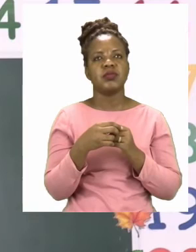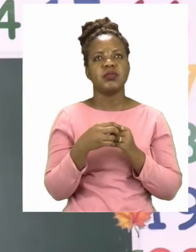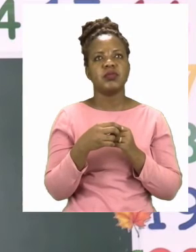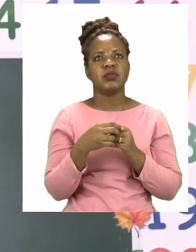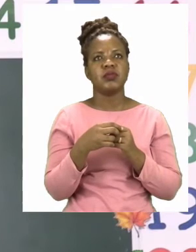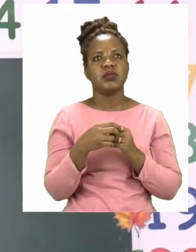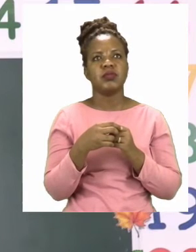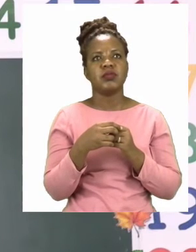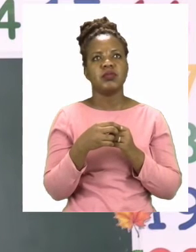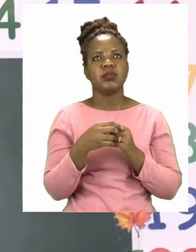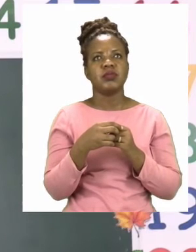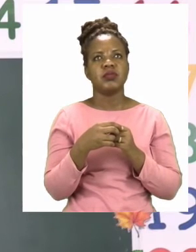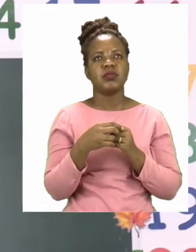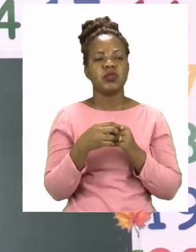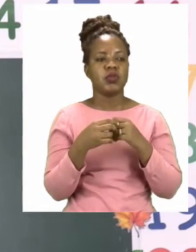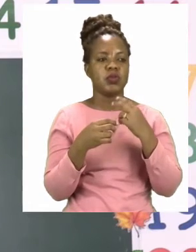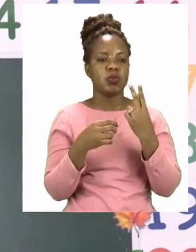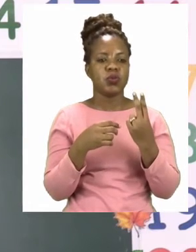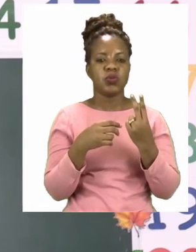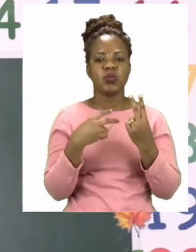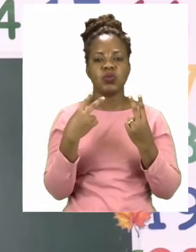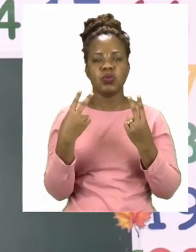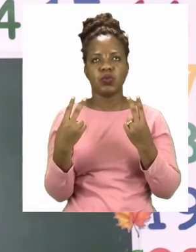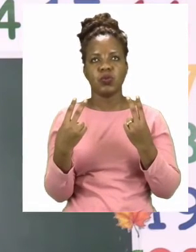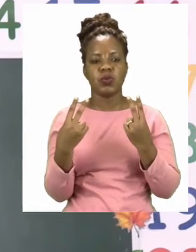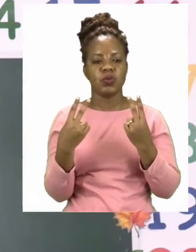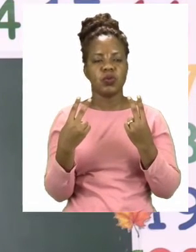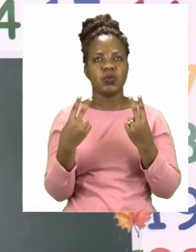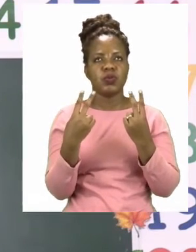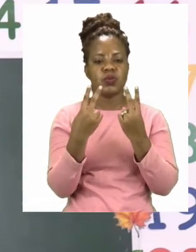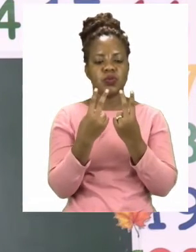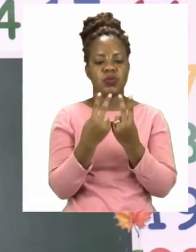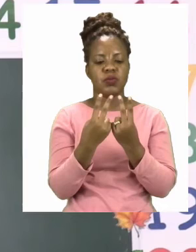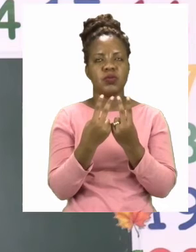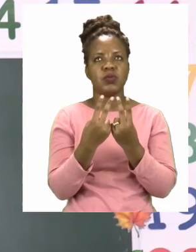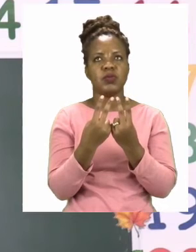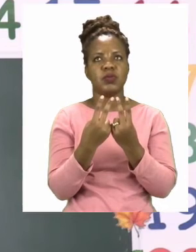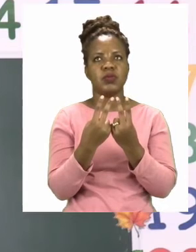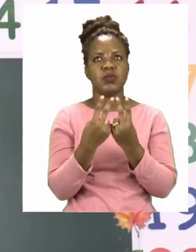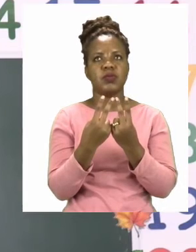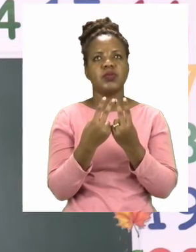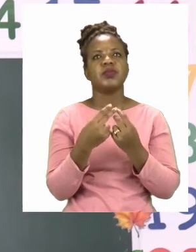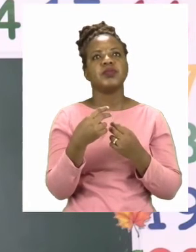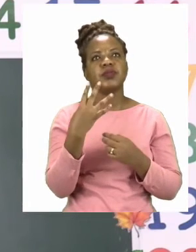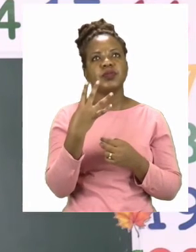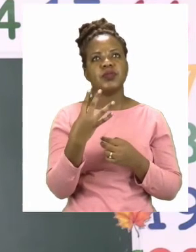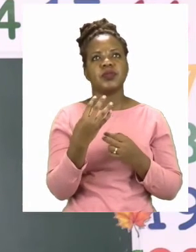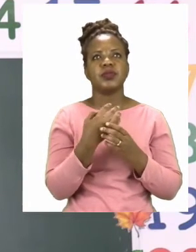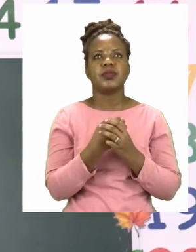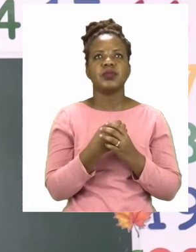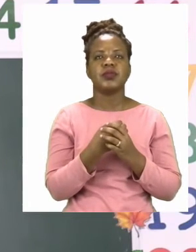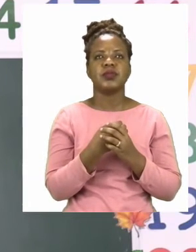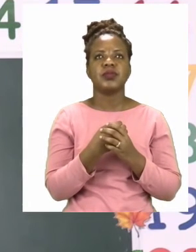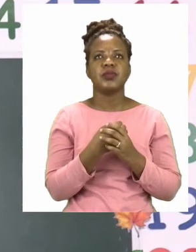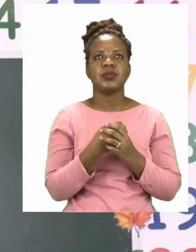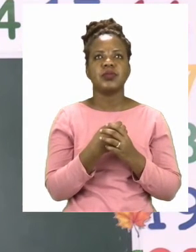our answer? If we're counting in twos, we have our answer 4.